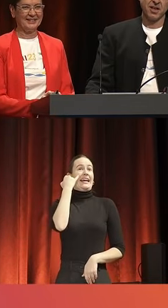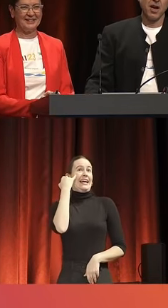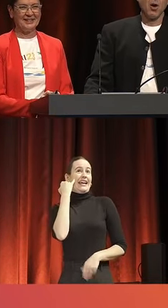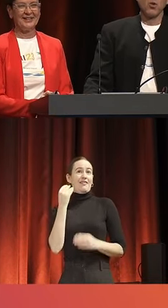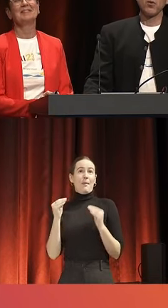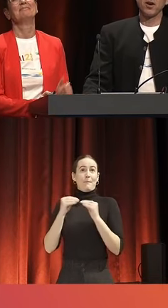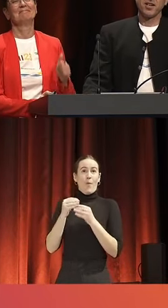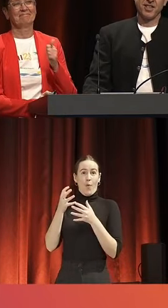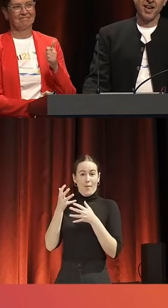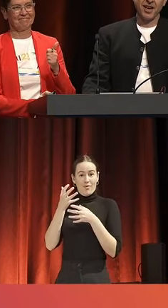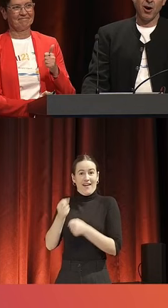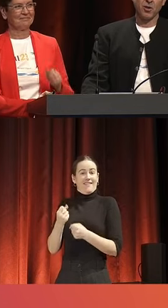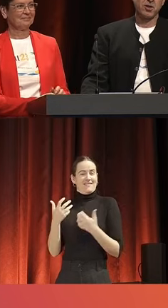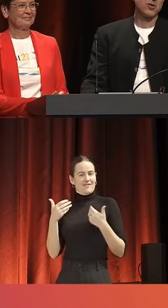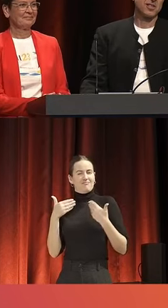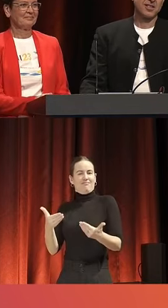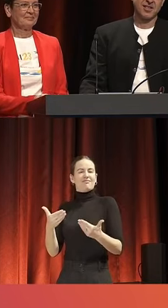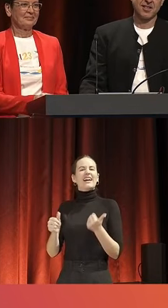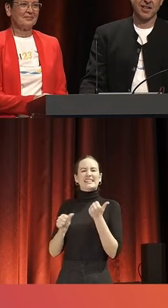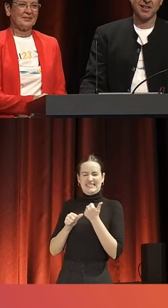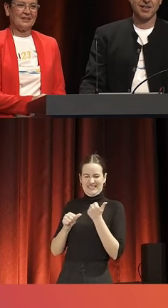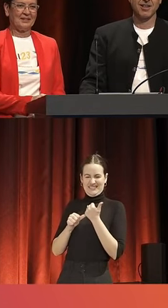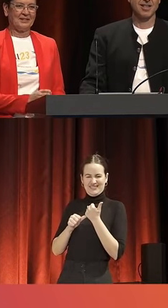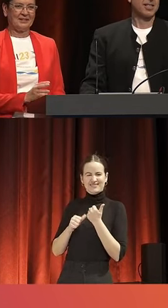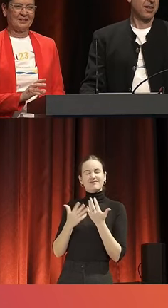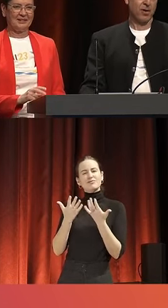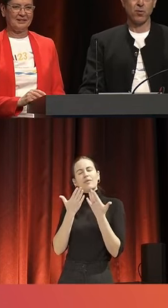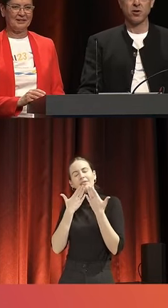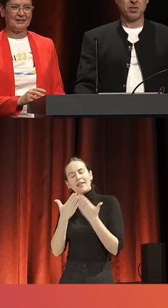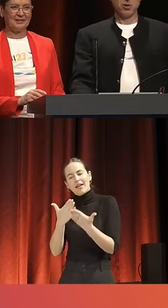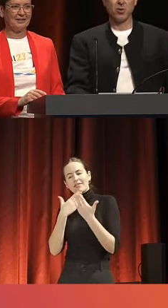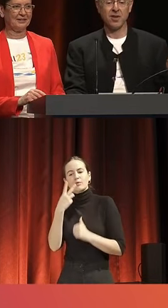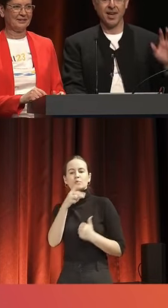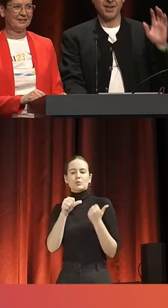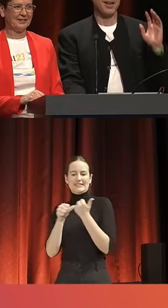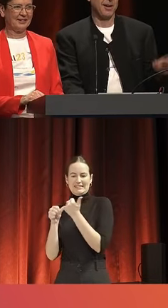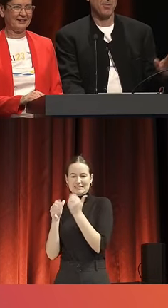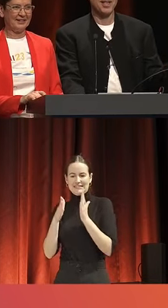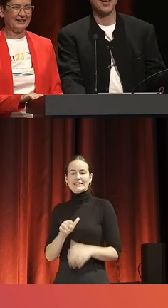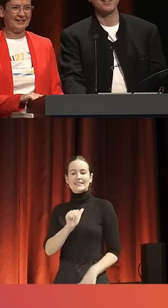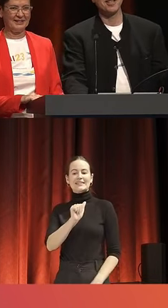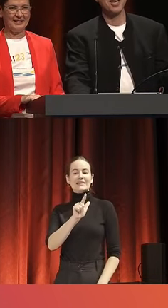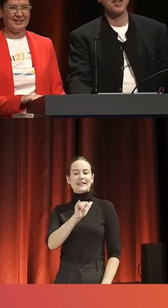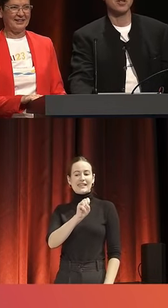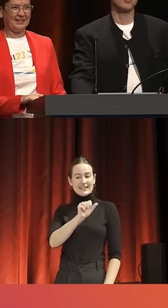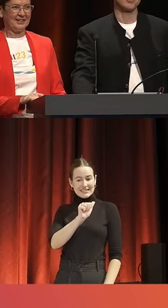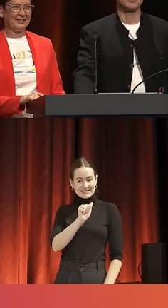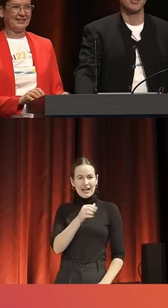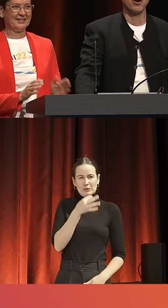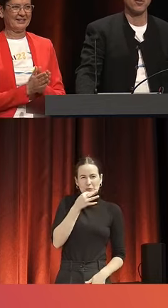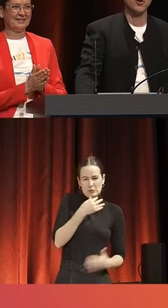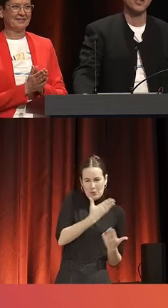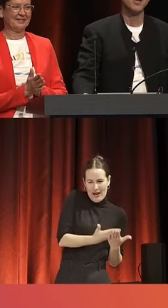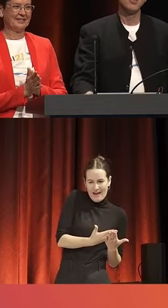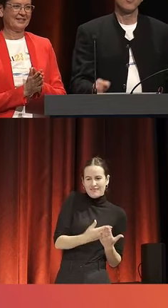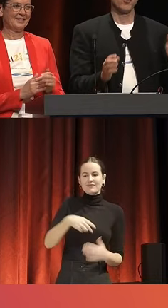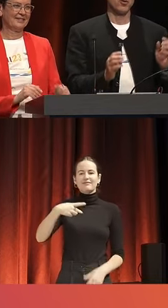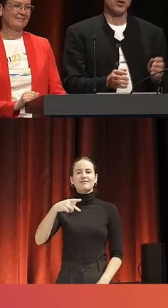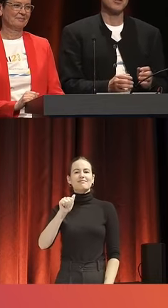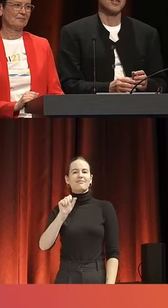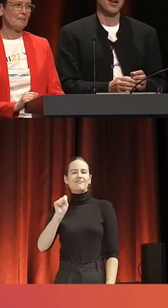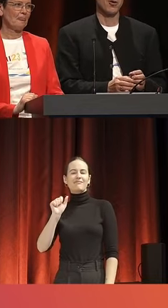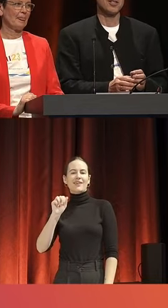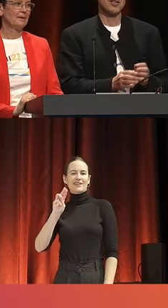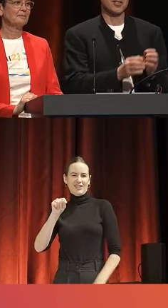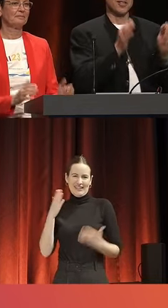assistant. Yeah. We want to thank our two assistants. Alisa is giving birth soon, and Passant is here, so you can thank her in person. We want to